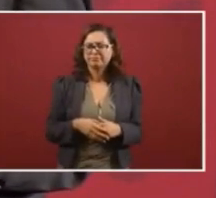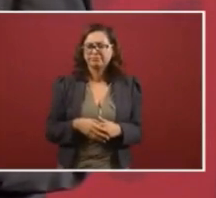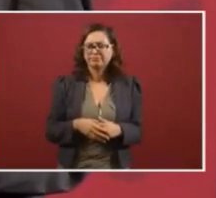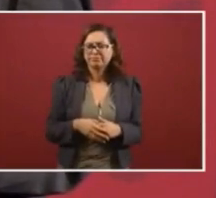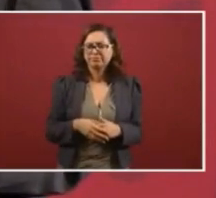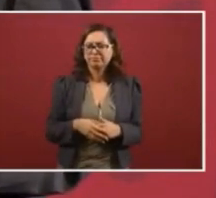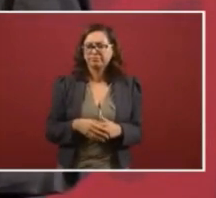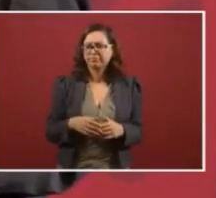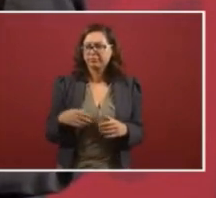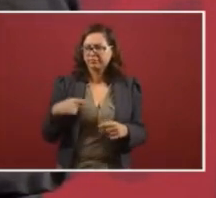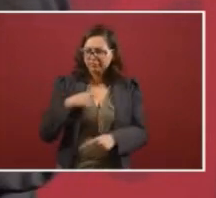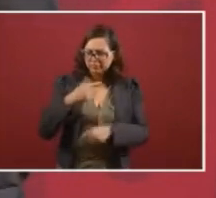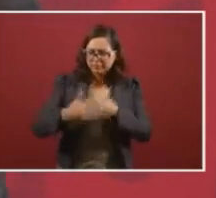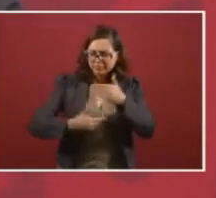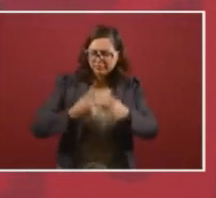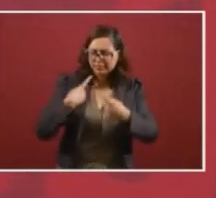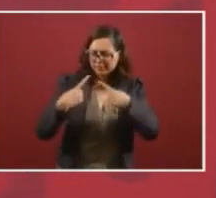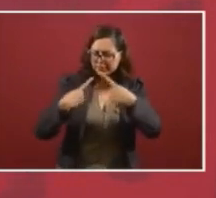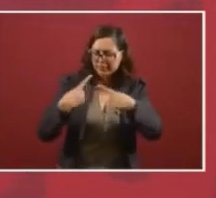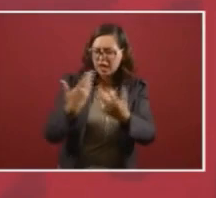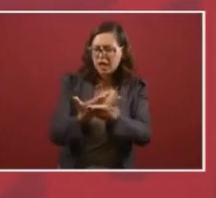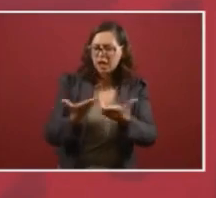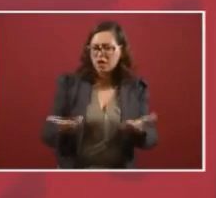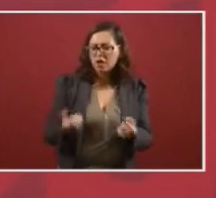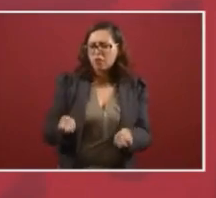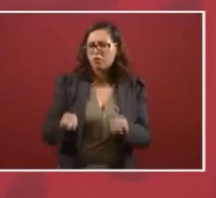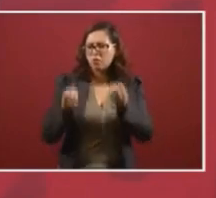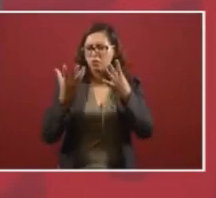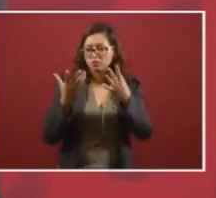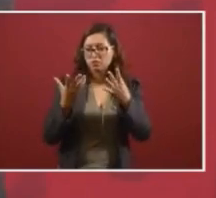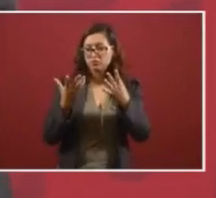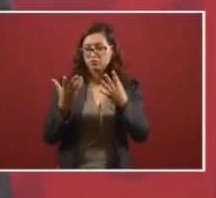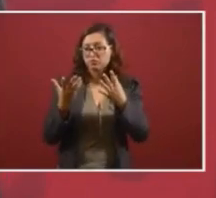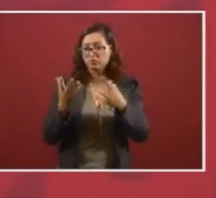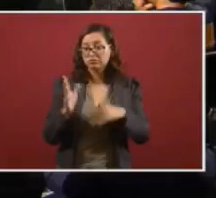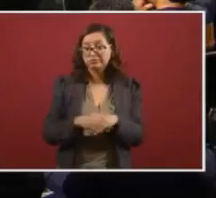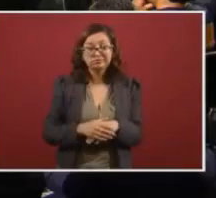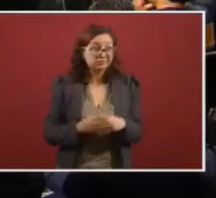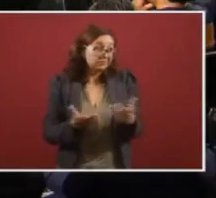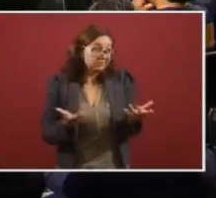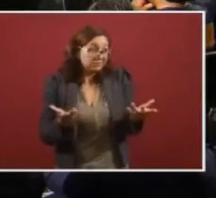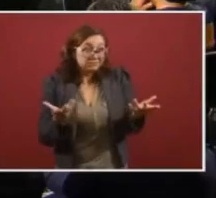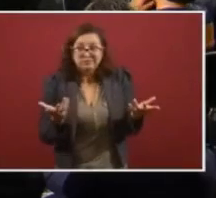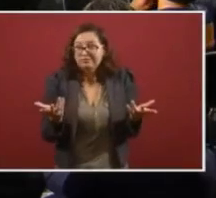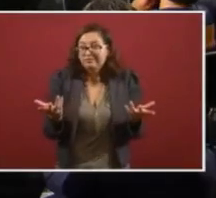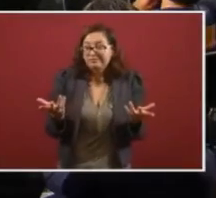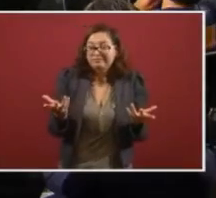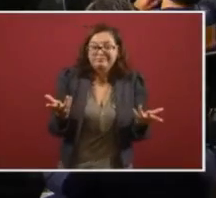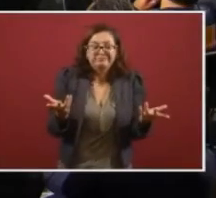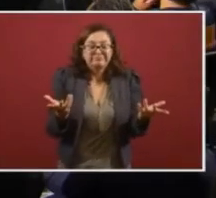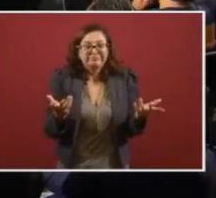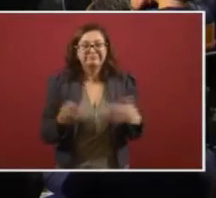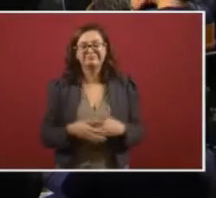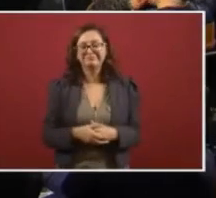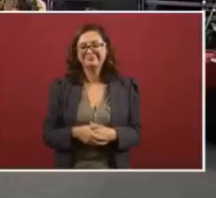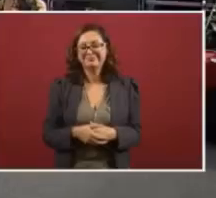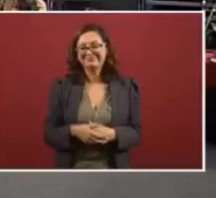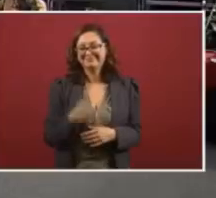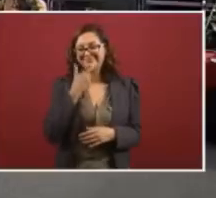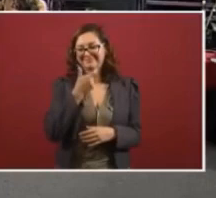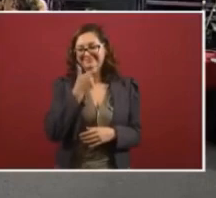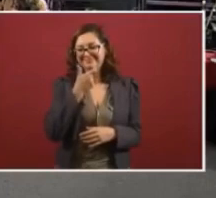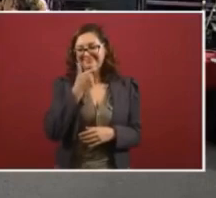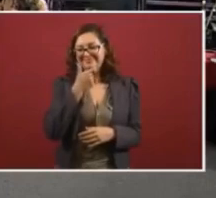after? And how far will it go? So that they can clarify it for them.